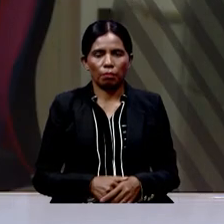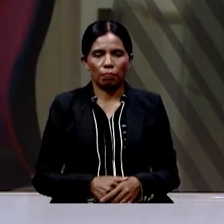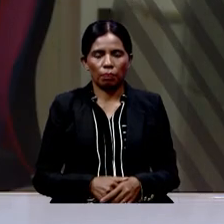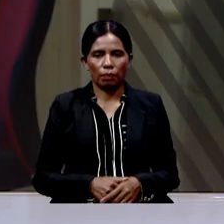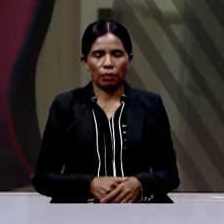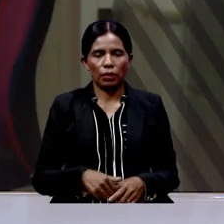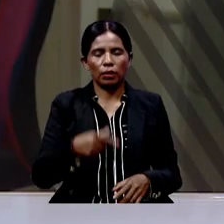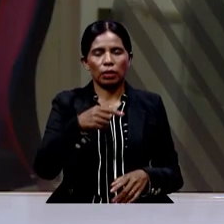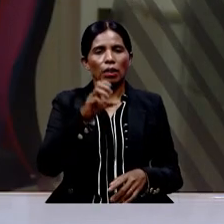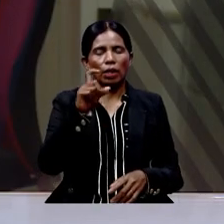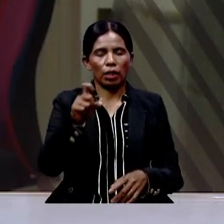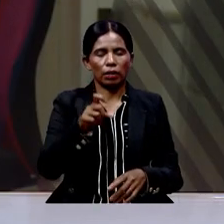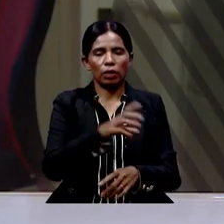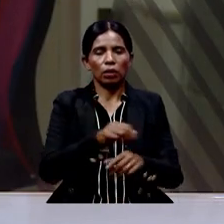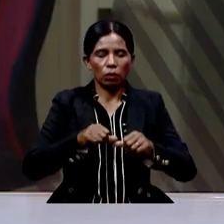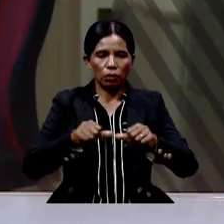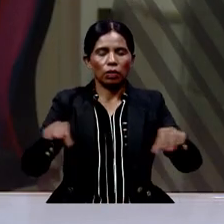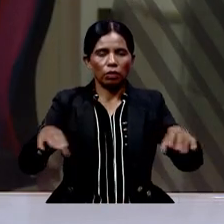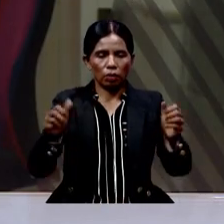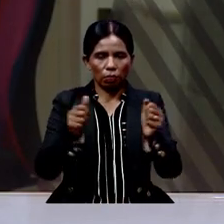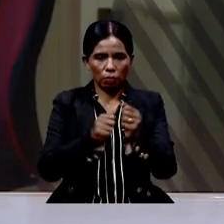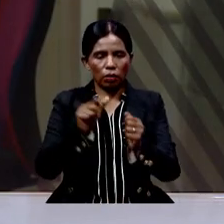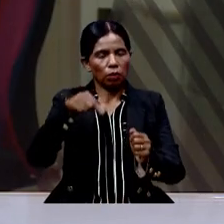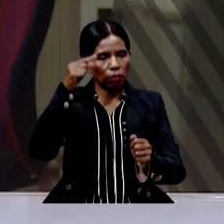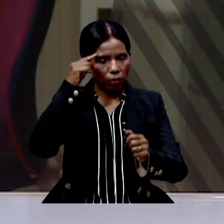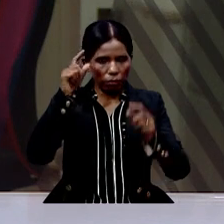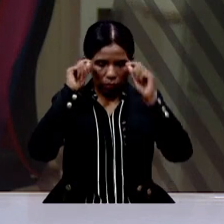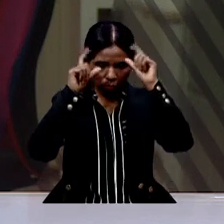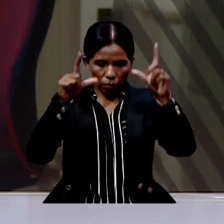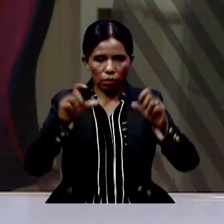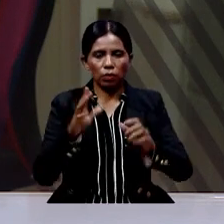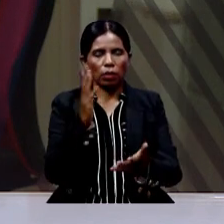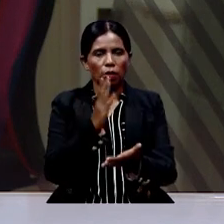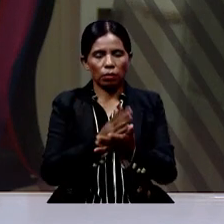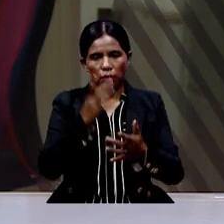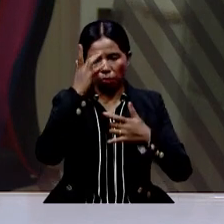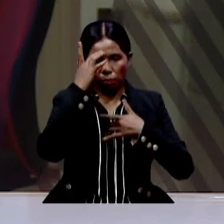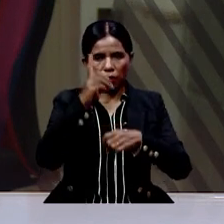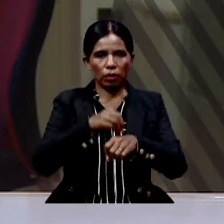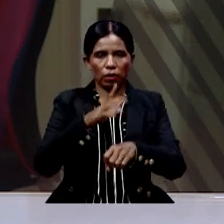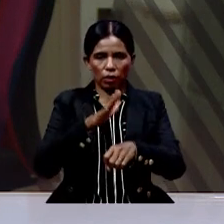GX Foundation se continua servisu ho Governu Timor-Leste, hodi kombate moras dengue.